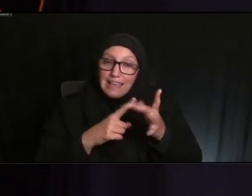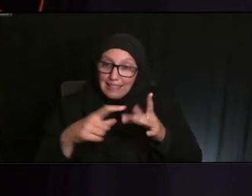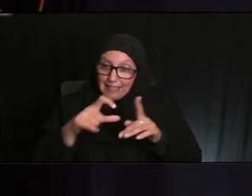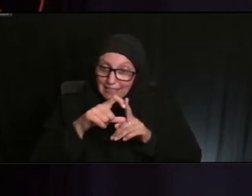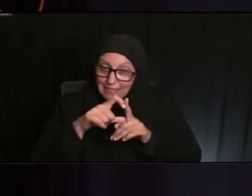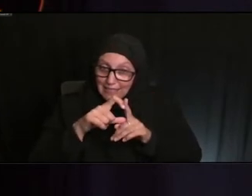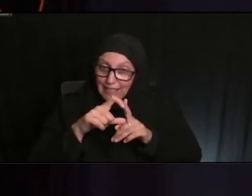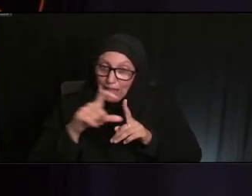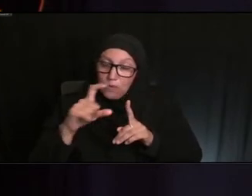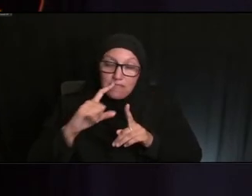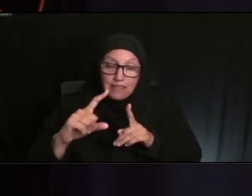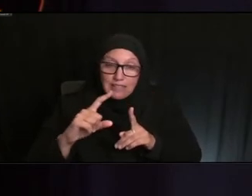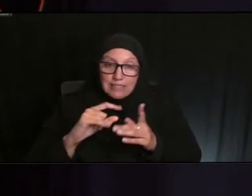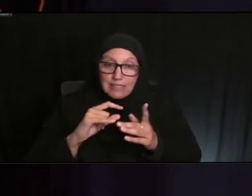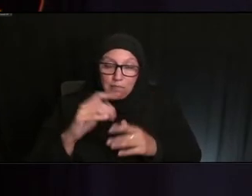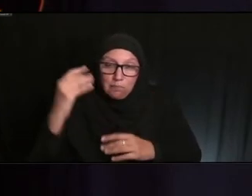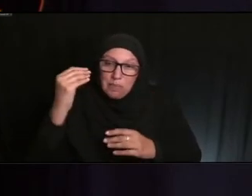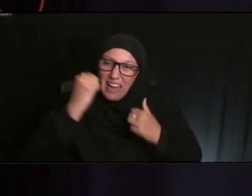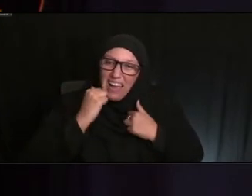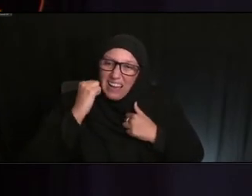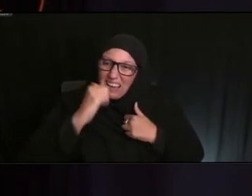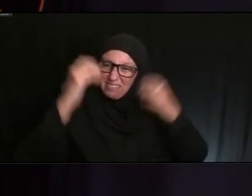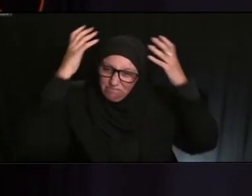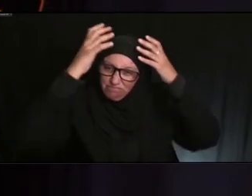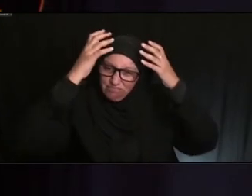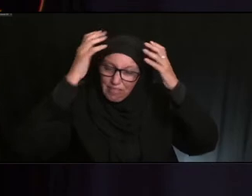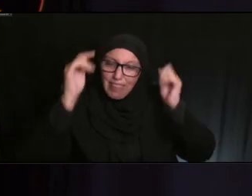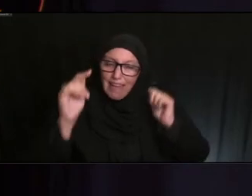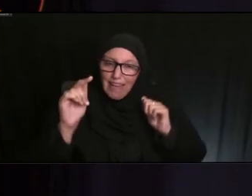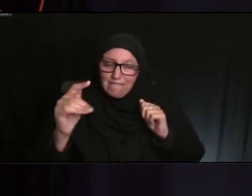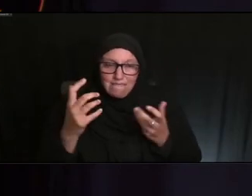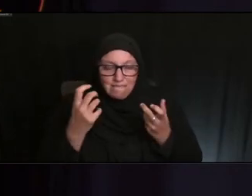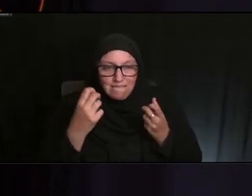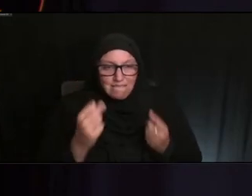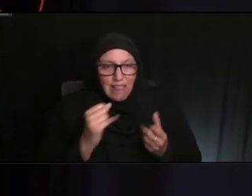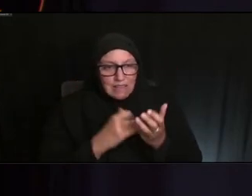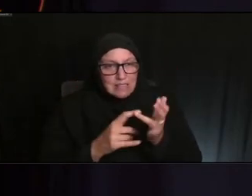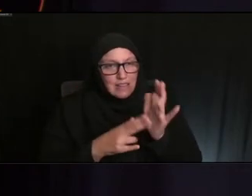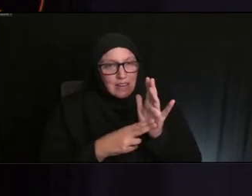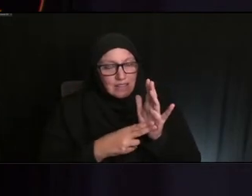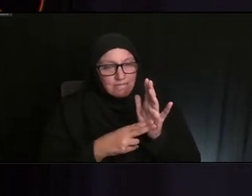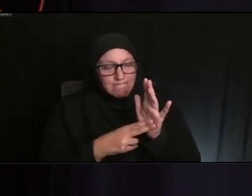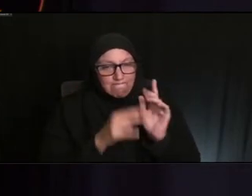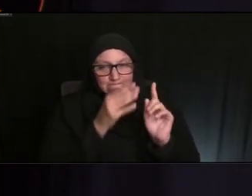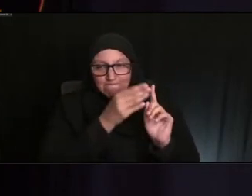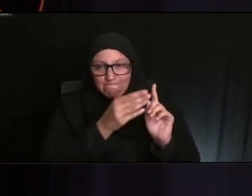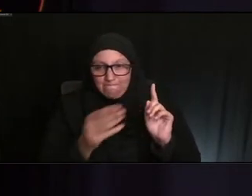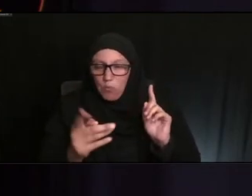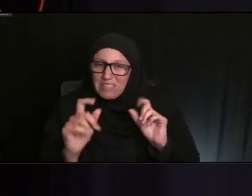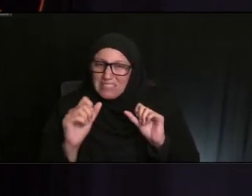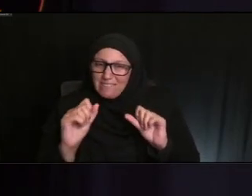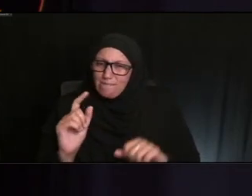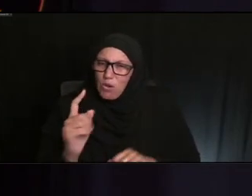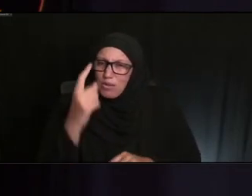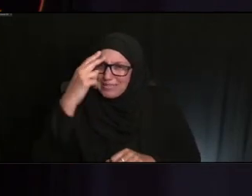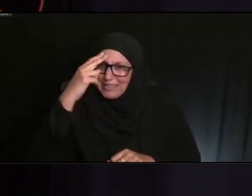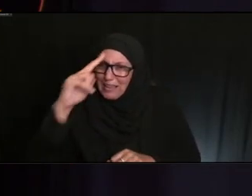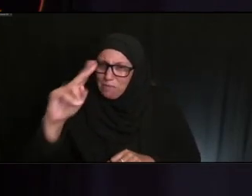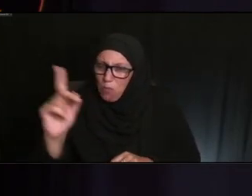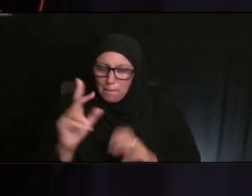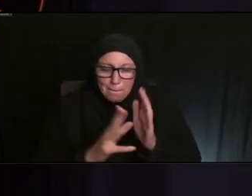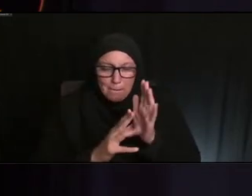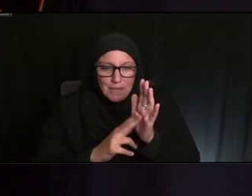Abbas, the son of Abdul Muttalib. The first one, you know what his moniker was? Do you know what his nickname was?